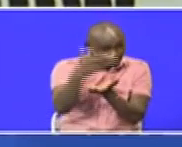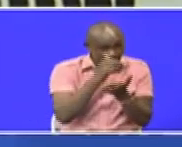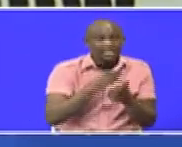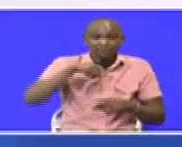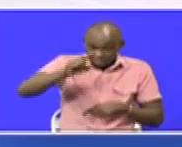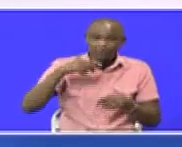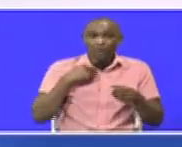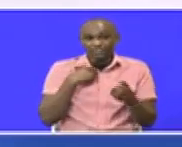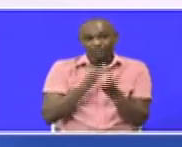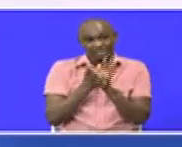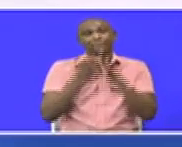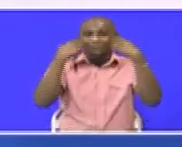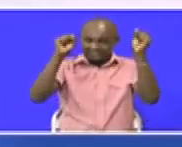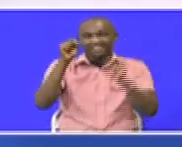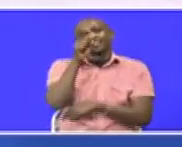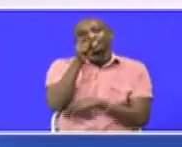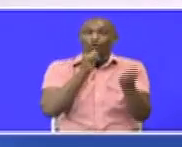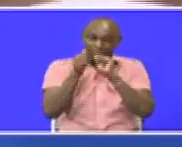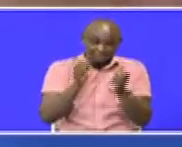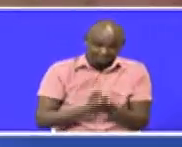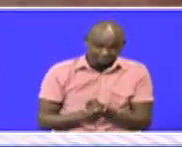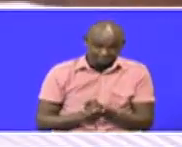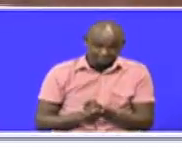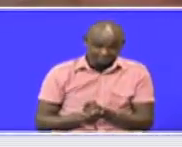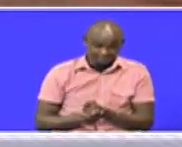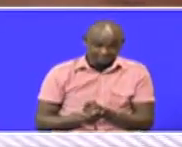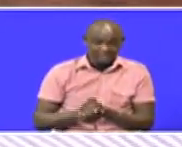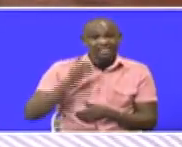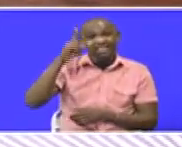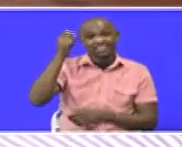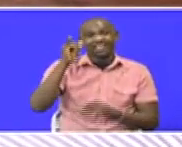second stab at the presidency. Duncan Hemba, KTN News.